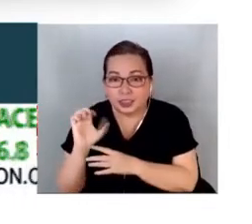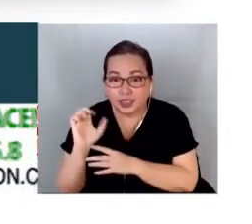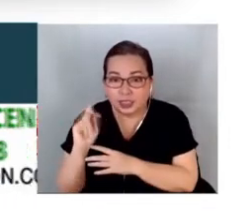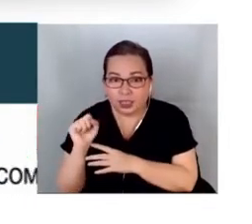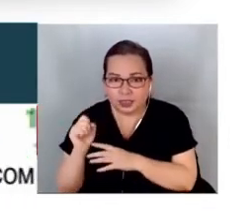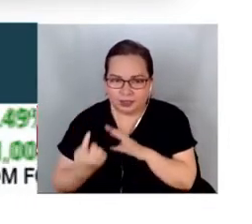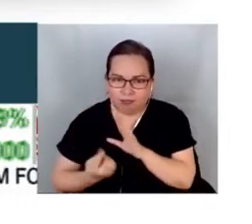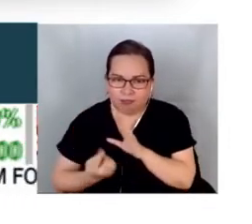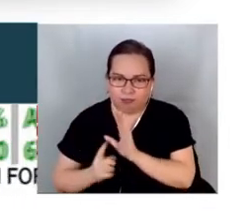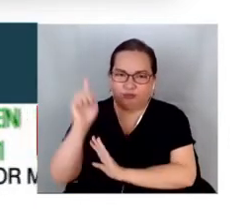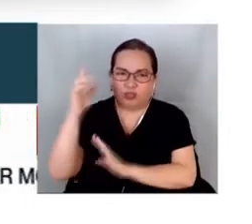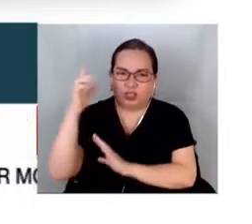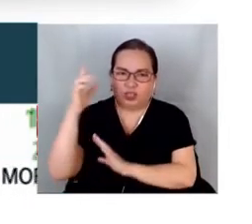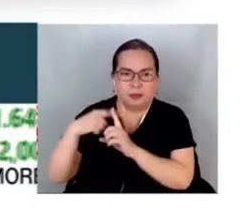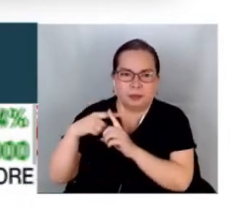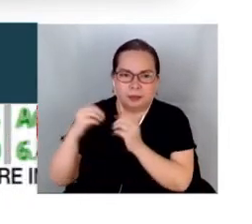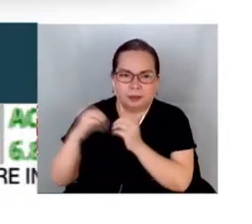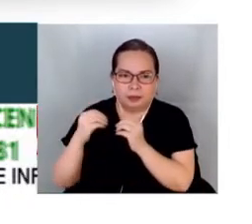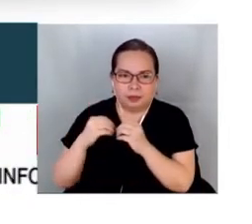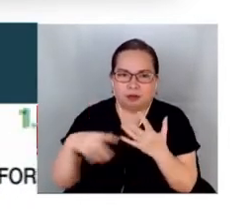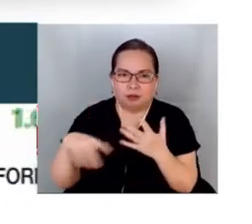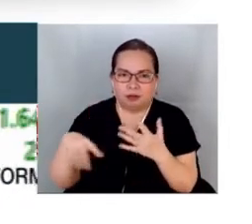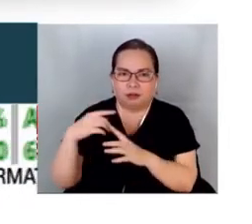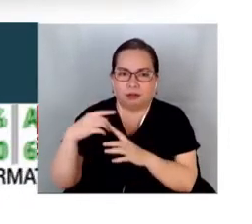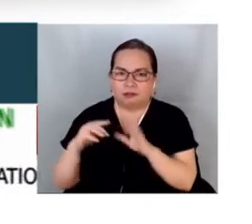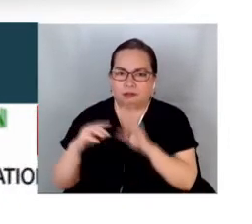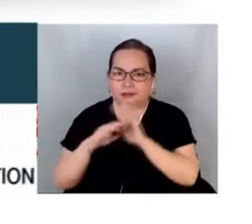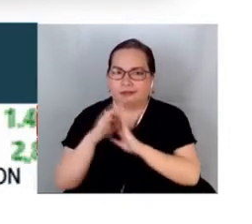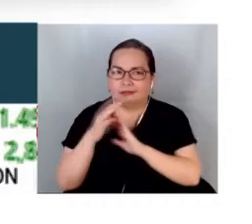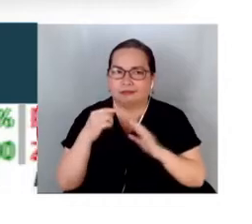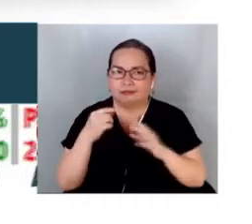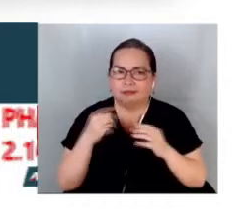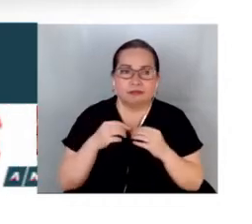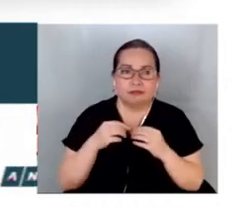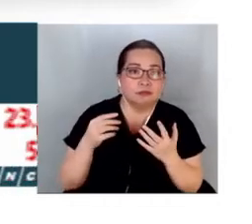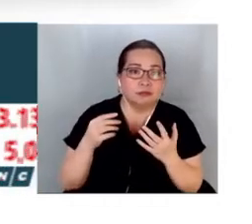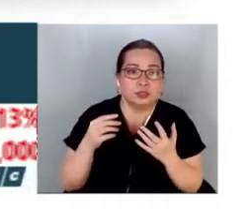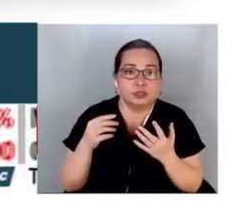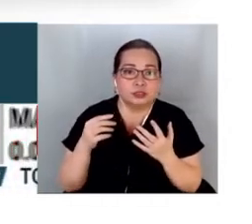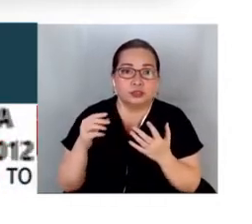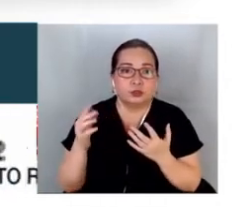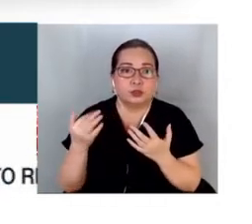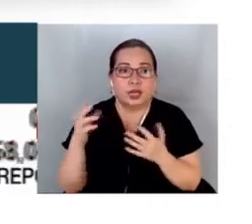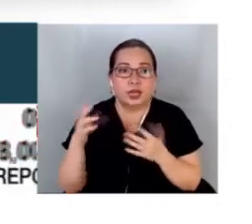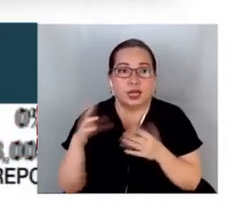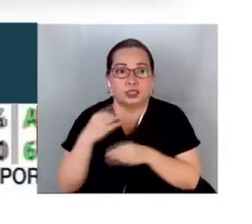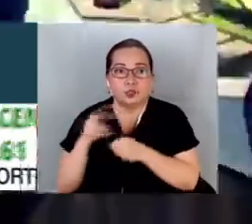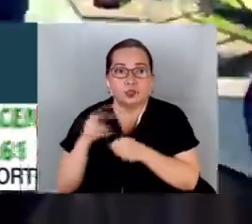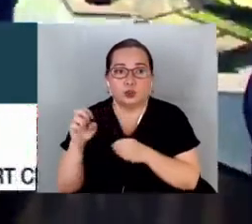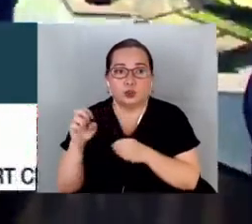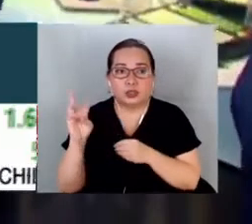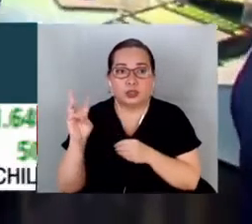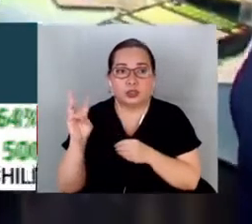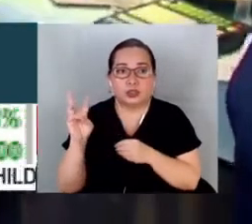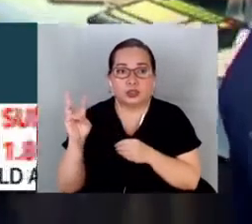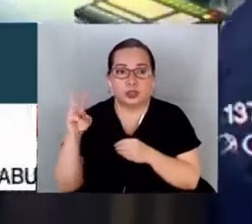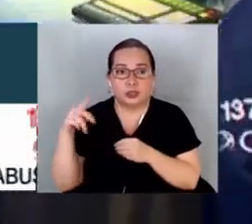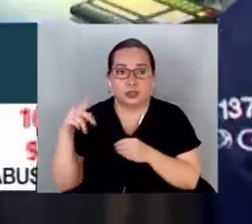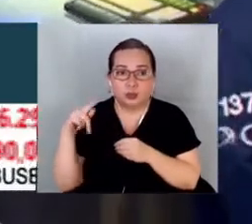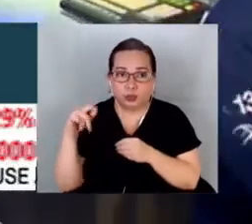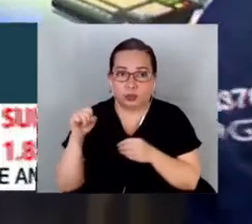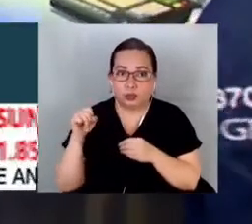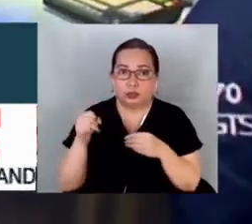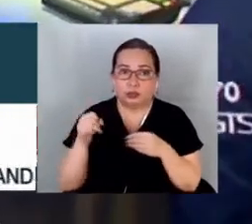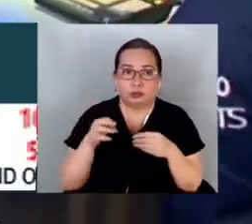3851. The Nasdaq was the biggest gainer, adding 260 points. The market rally comes despite Wall Street's